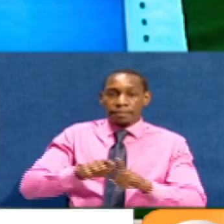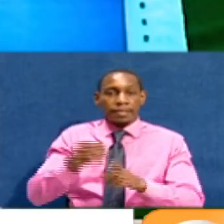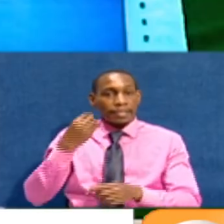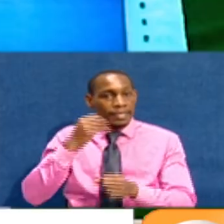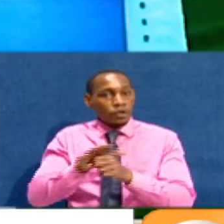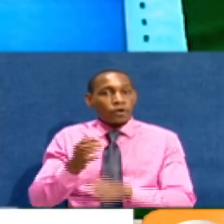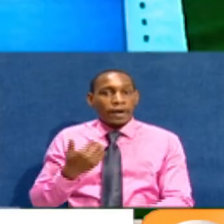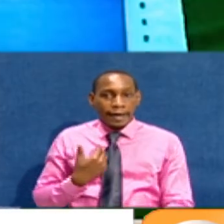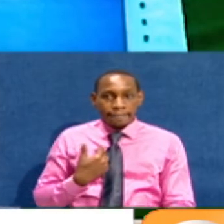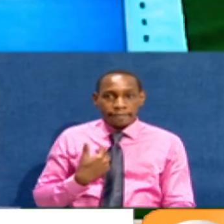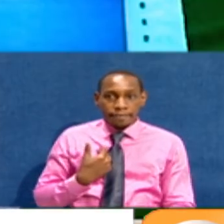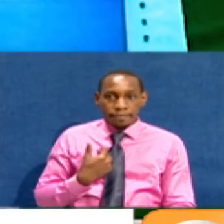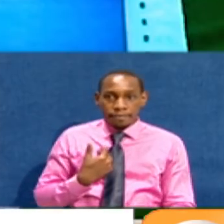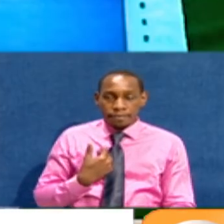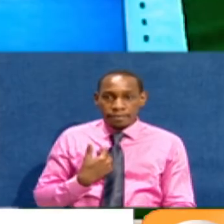it.